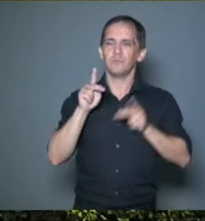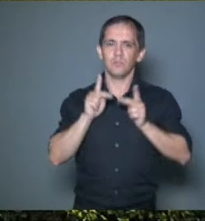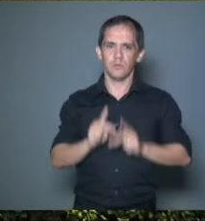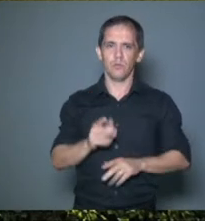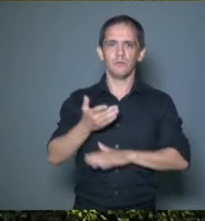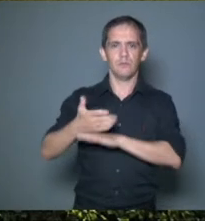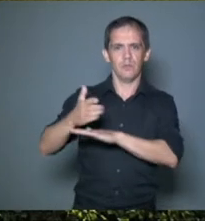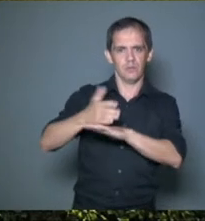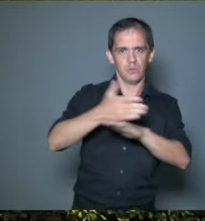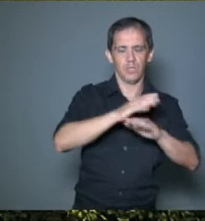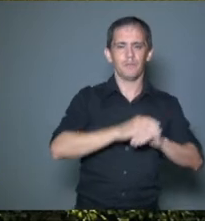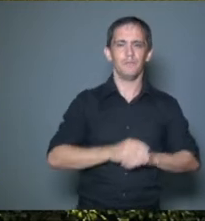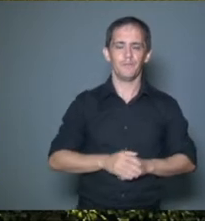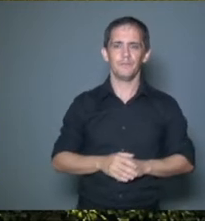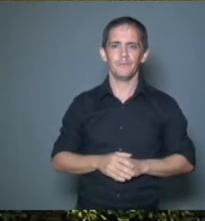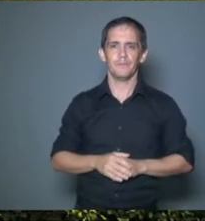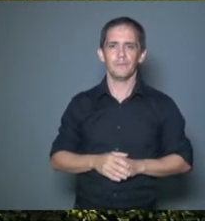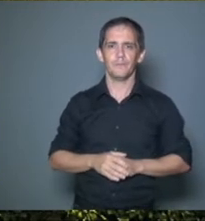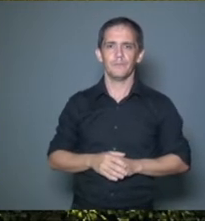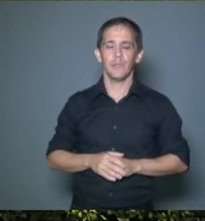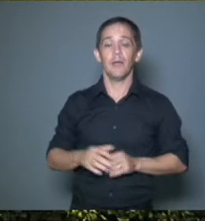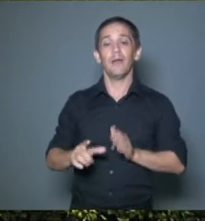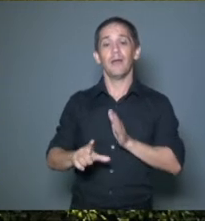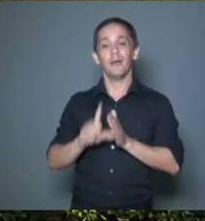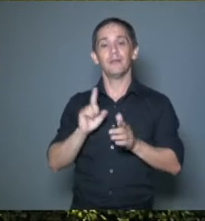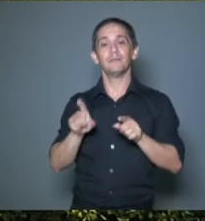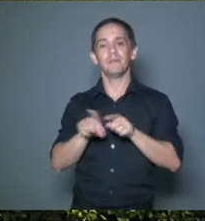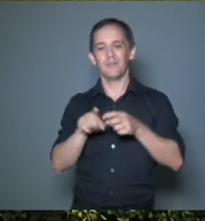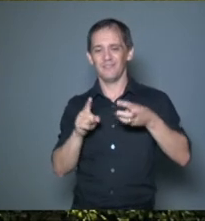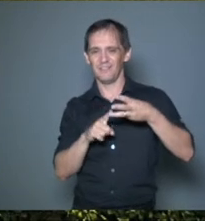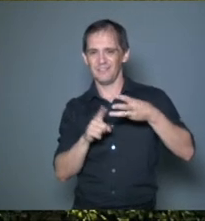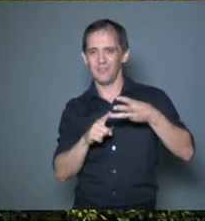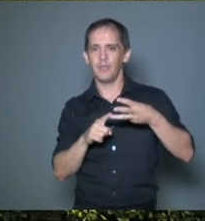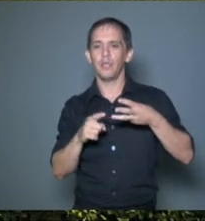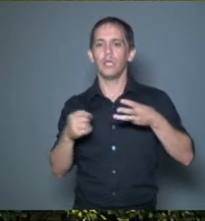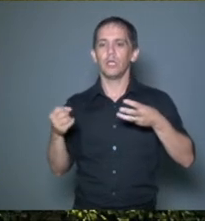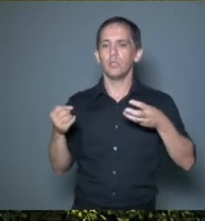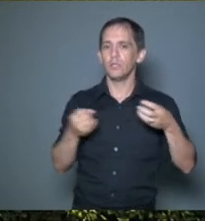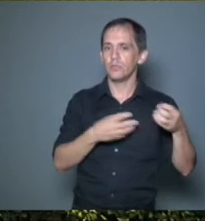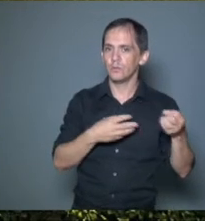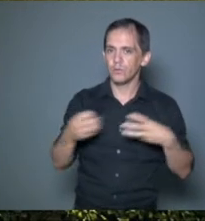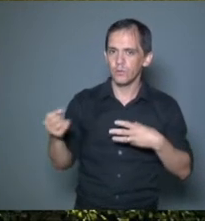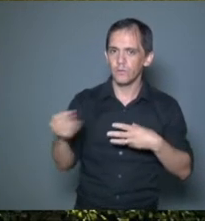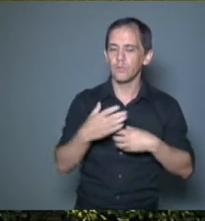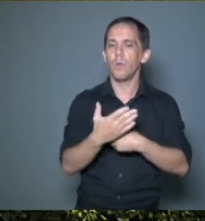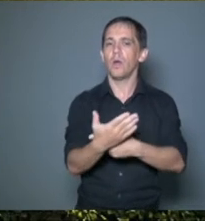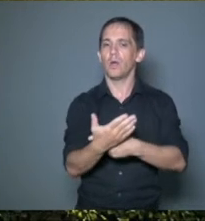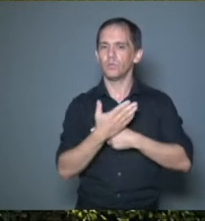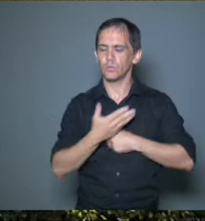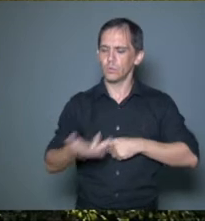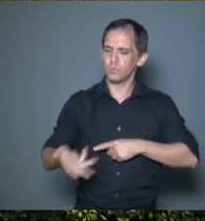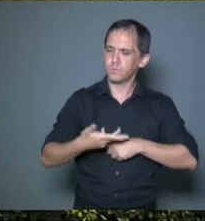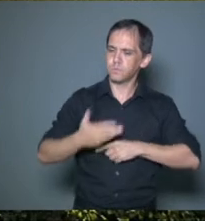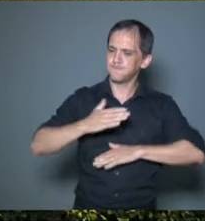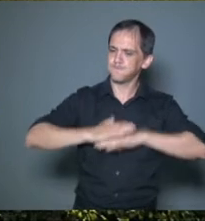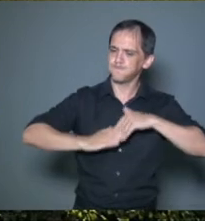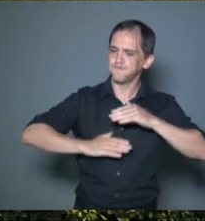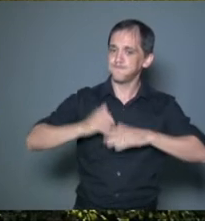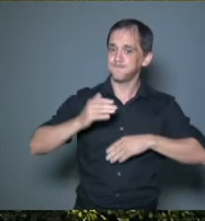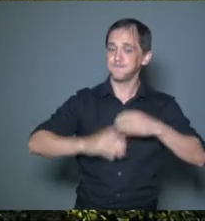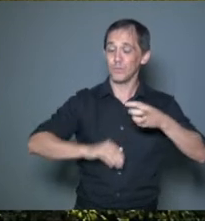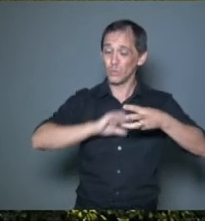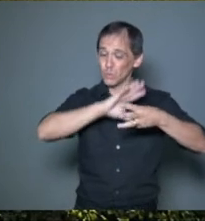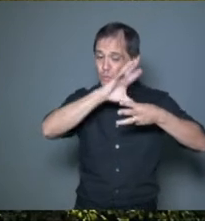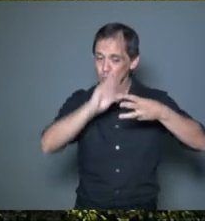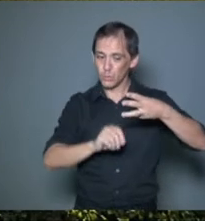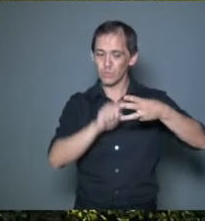2,800 people were trained in compliance, innovation. Well, Frederico already spoke about that. So everything leading to